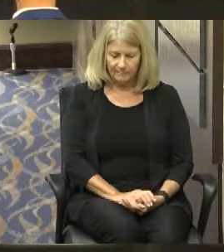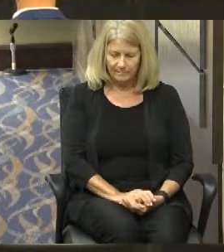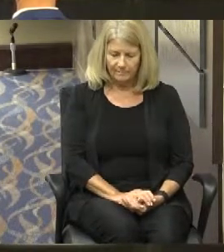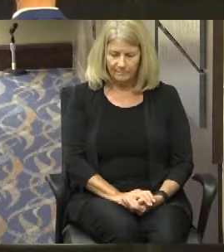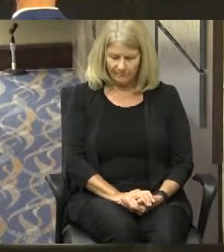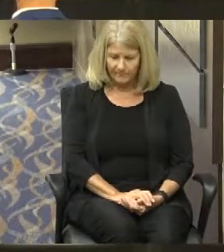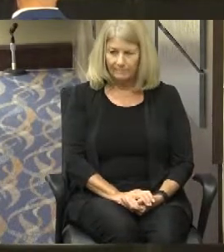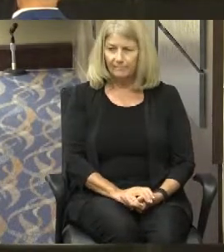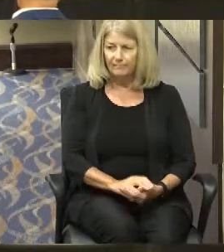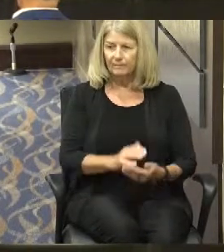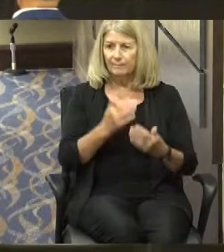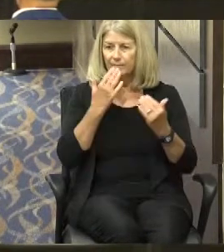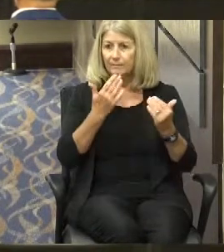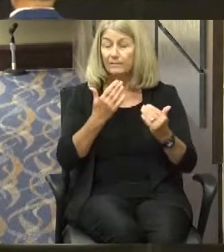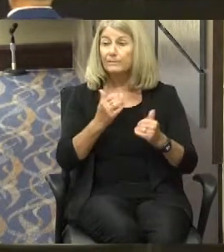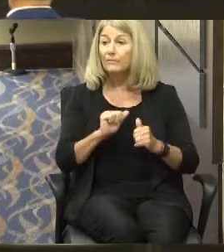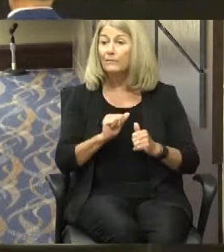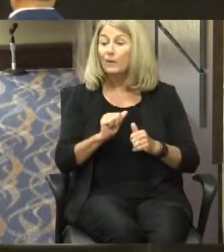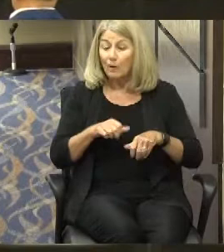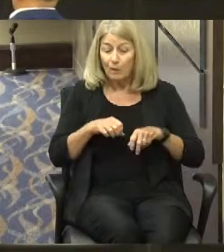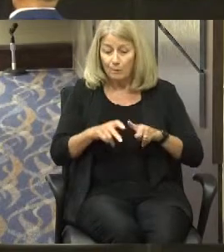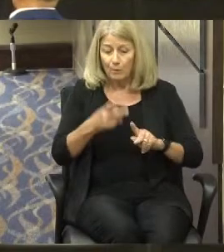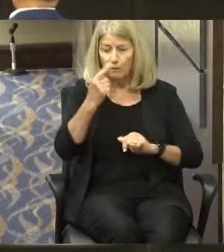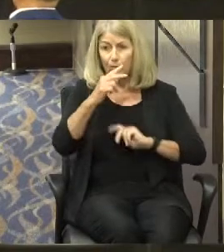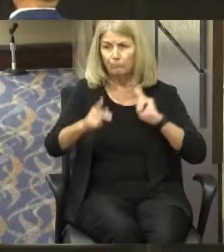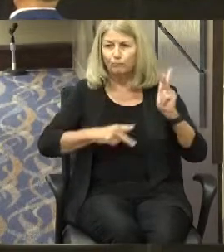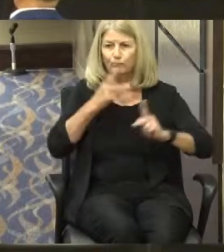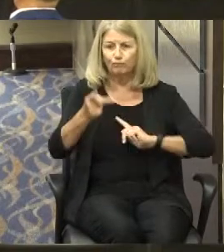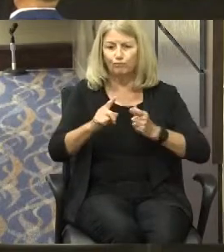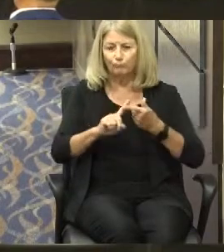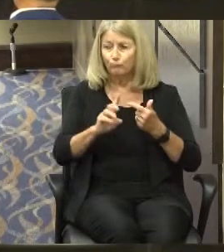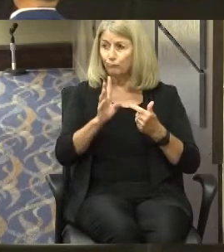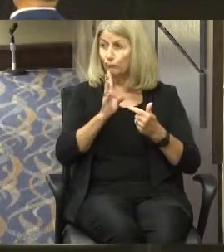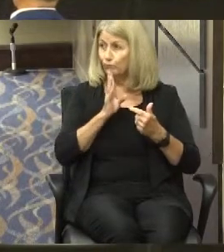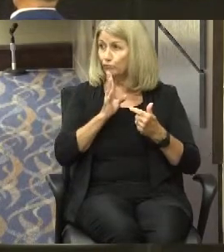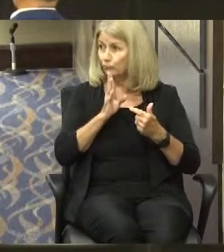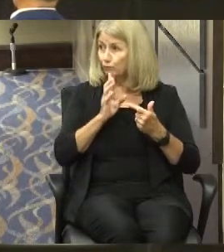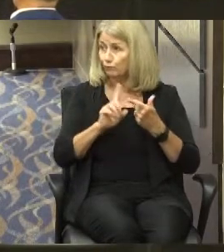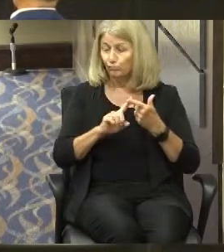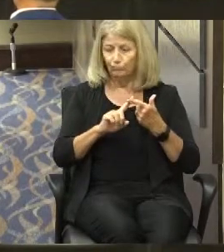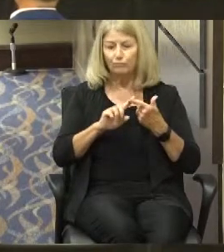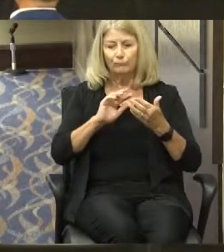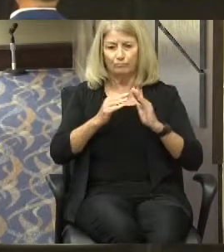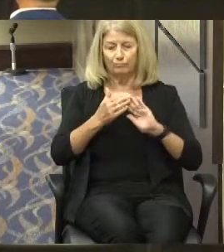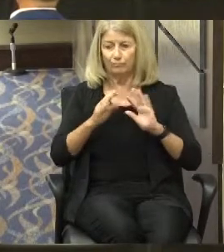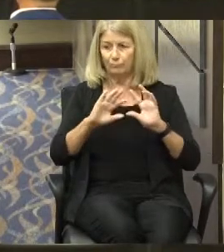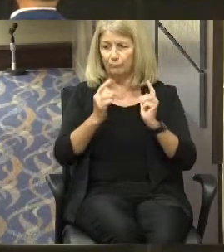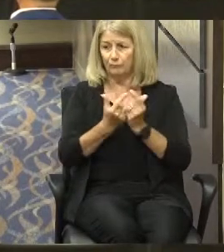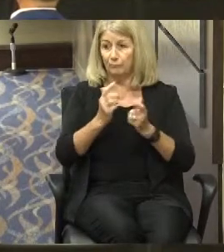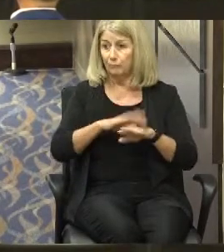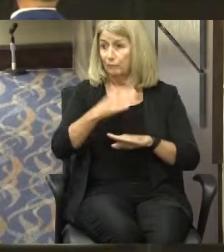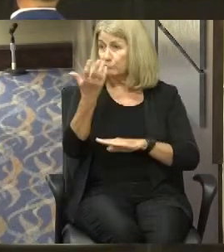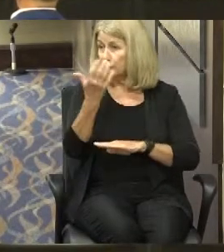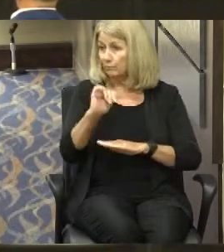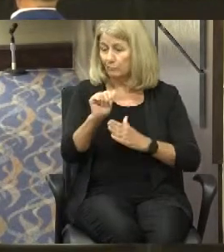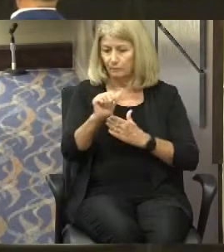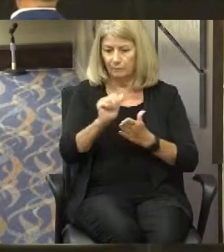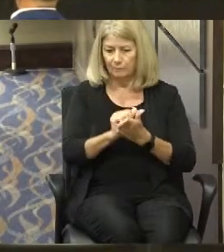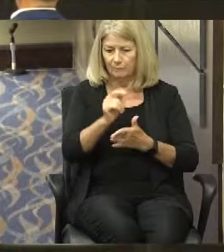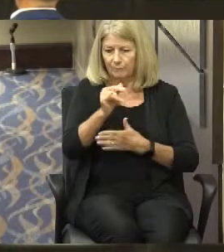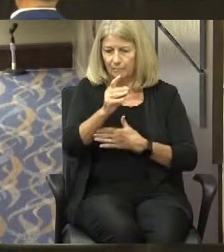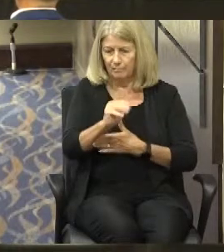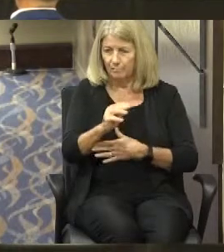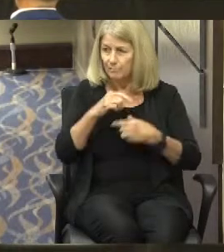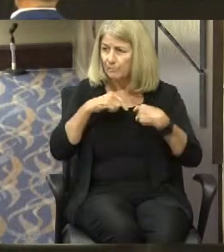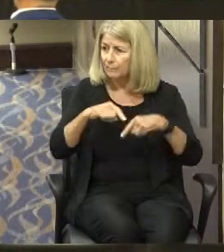Thank you. We provide an opportunity for the public to address the City Council on any agenda item or during the hearing of visitors portion